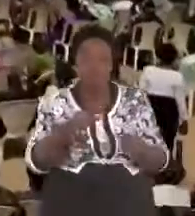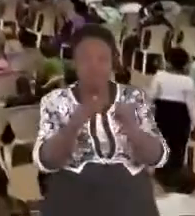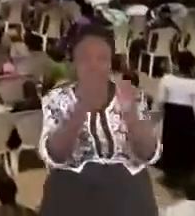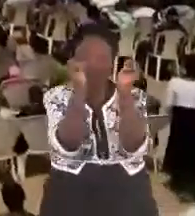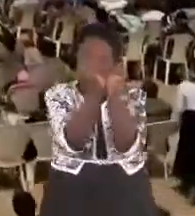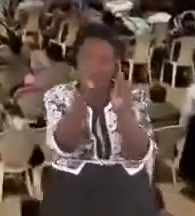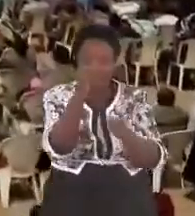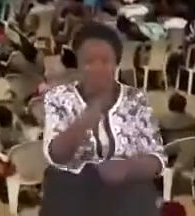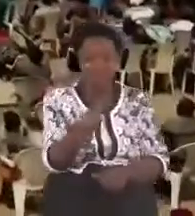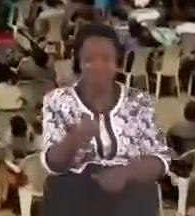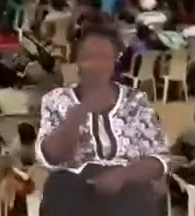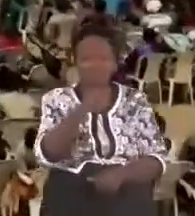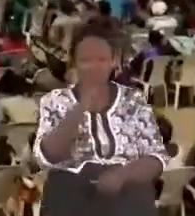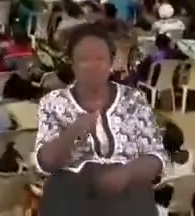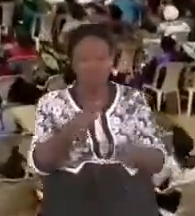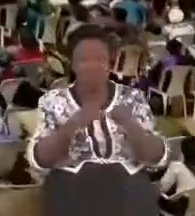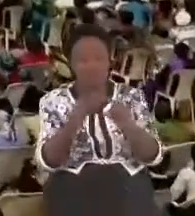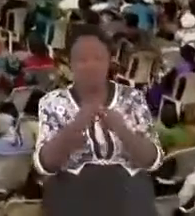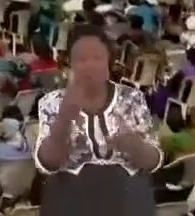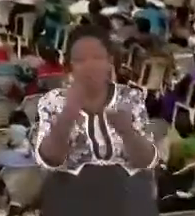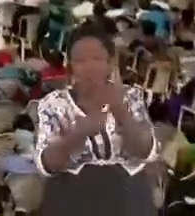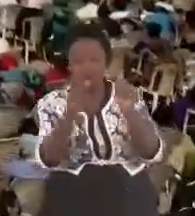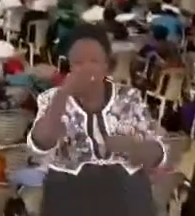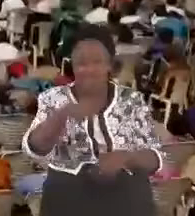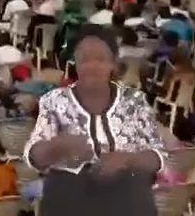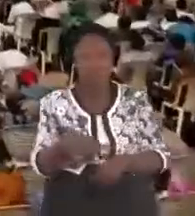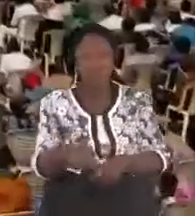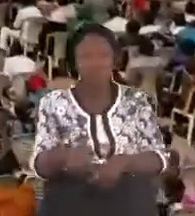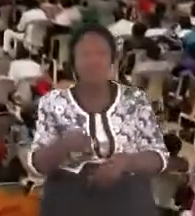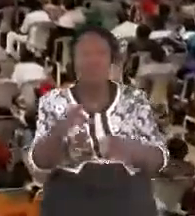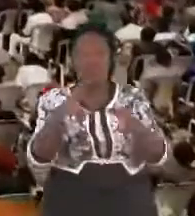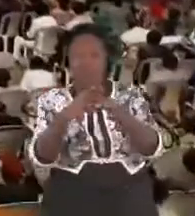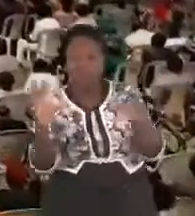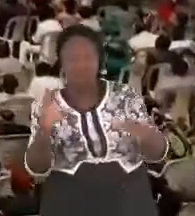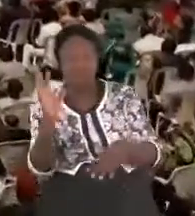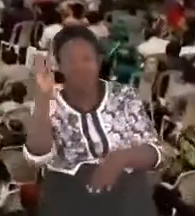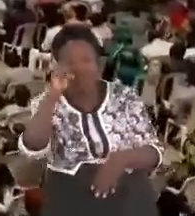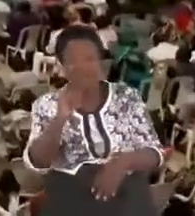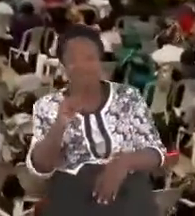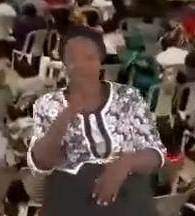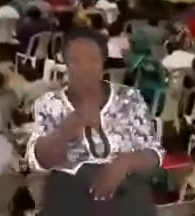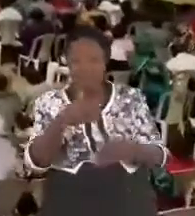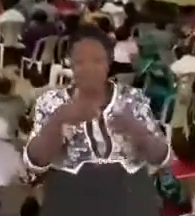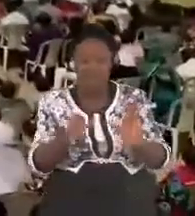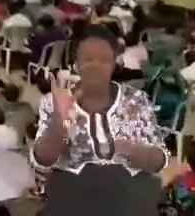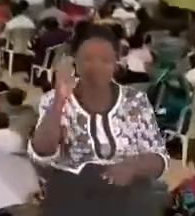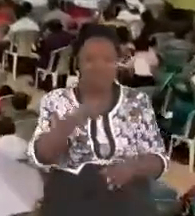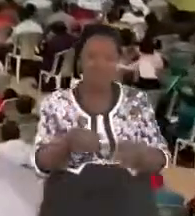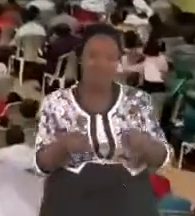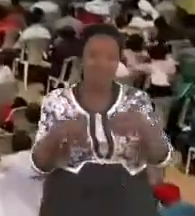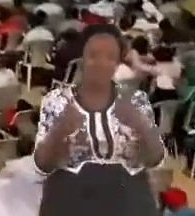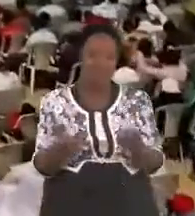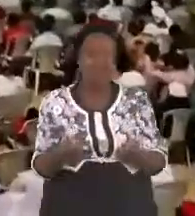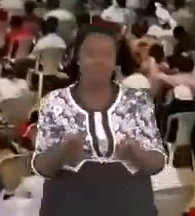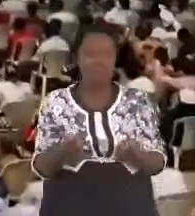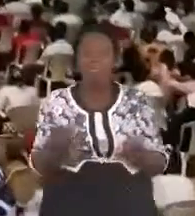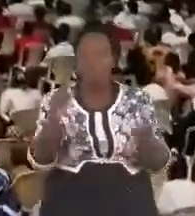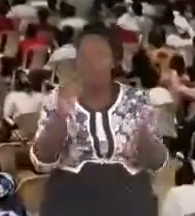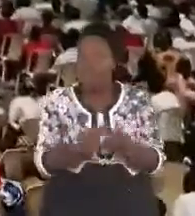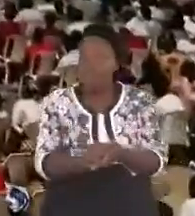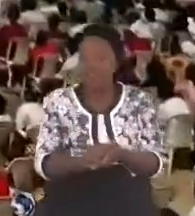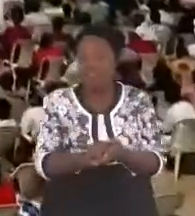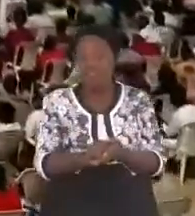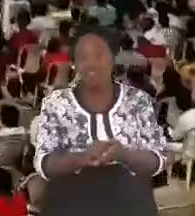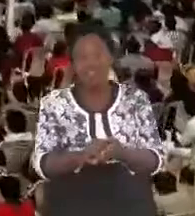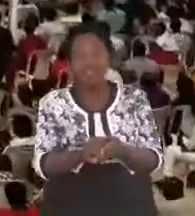on holding you down. Loose him and let him go. That 11